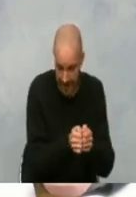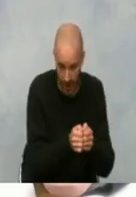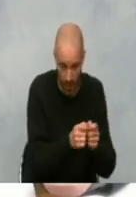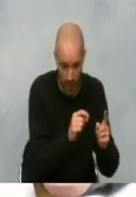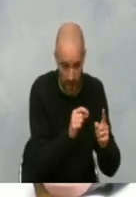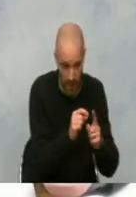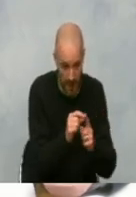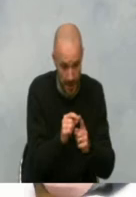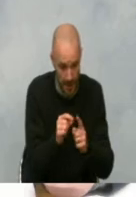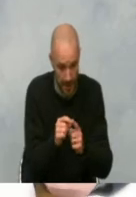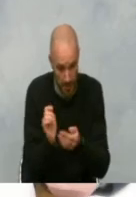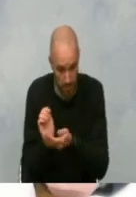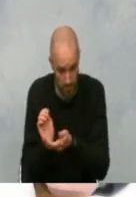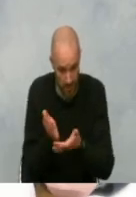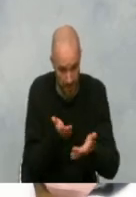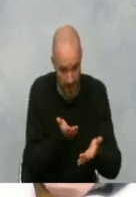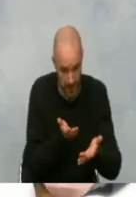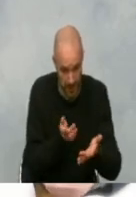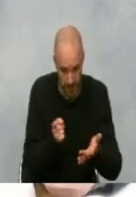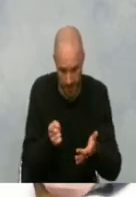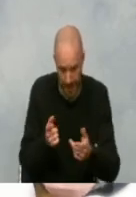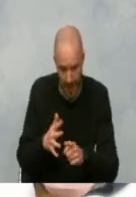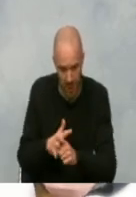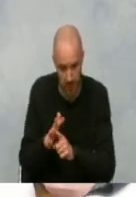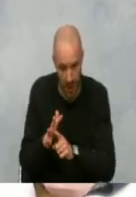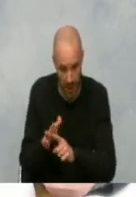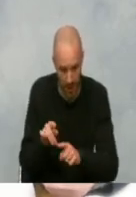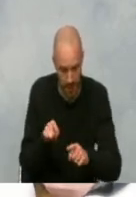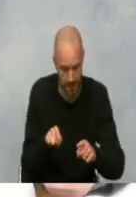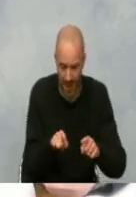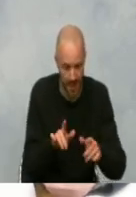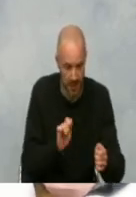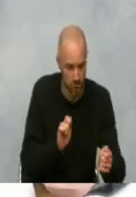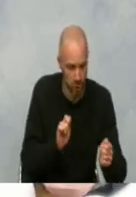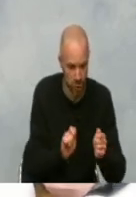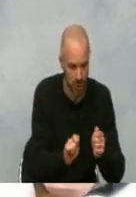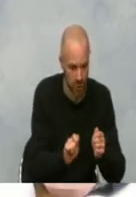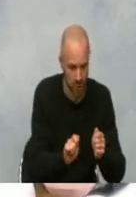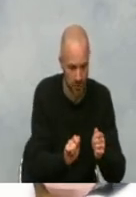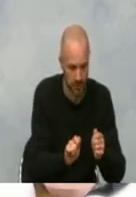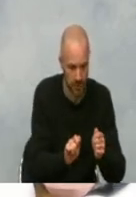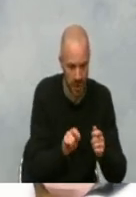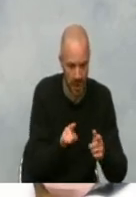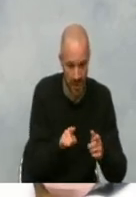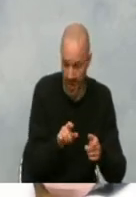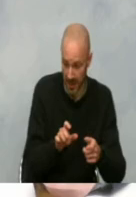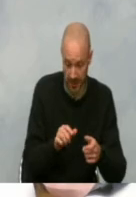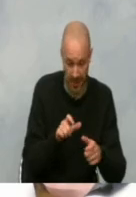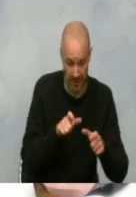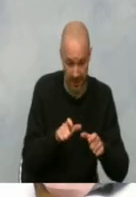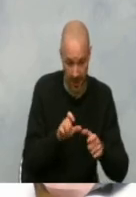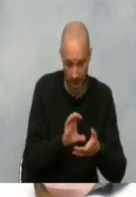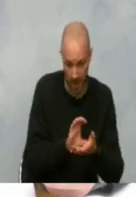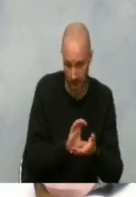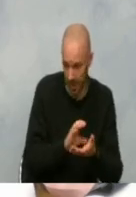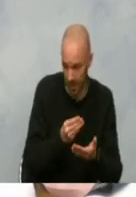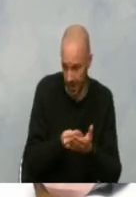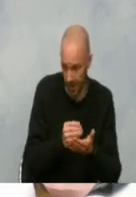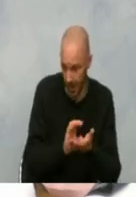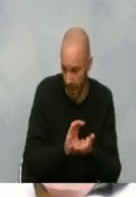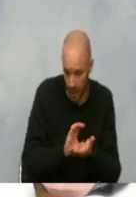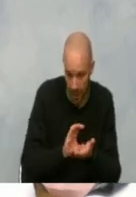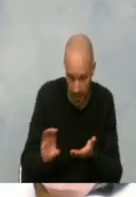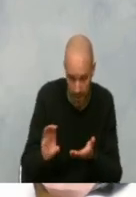PPP provider, who are called InspireEd, that doesn't change. They still get cash payments in the same way that they would.